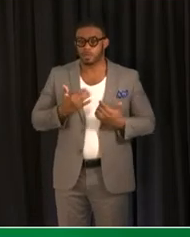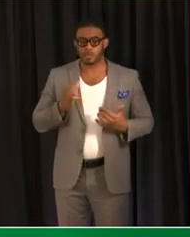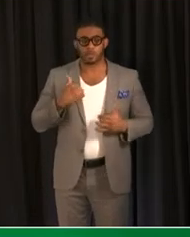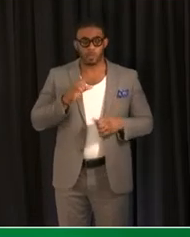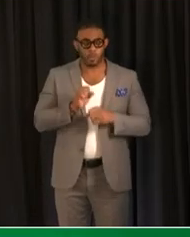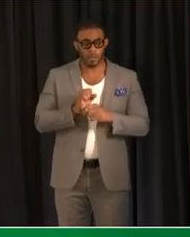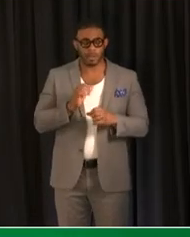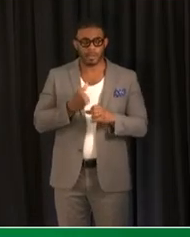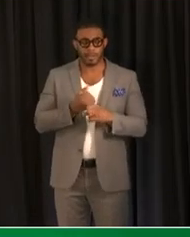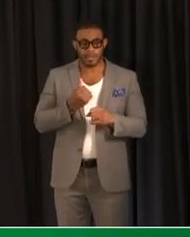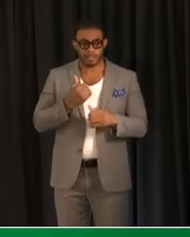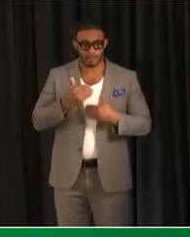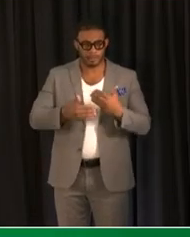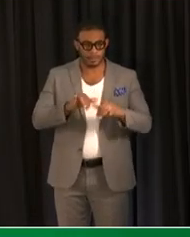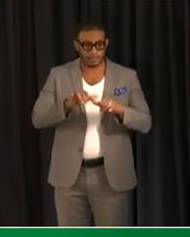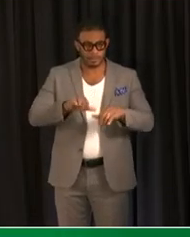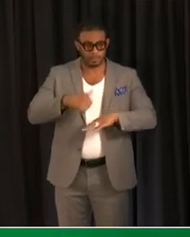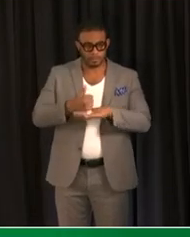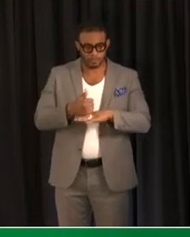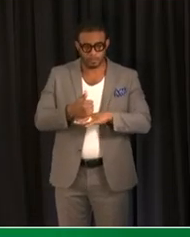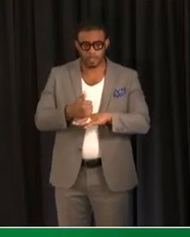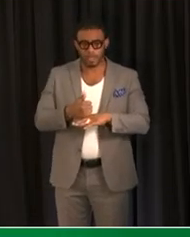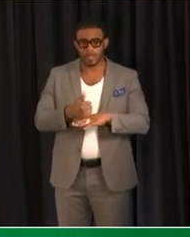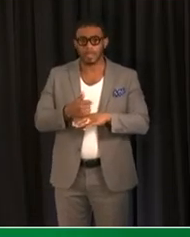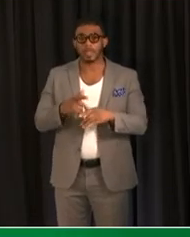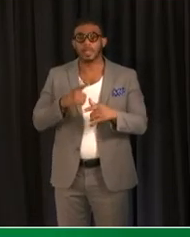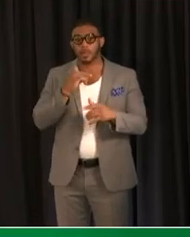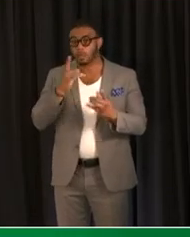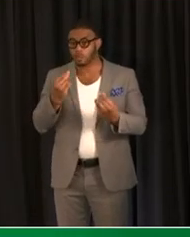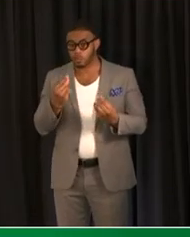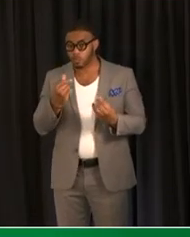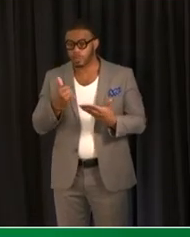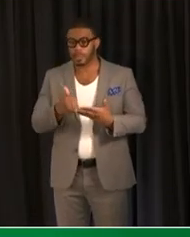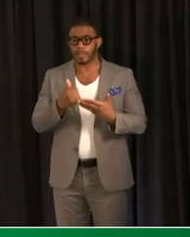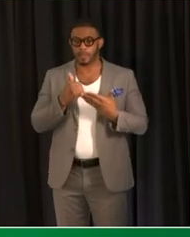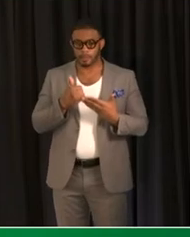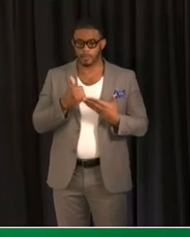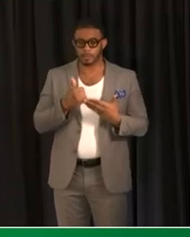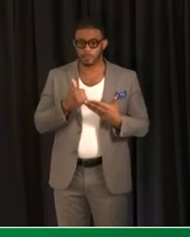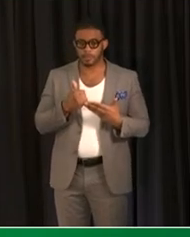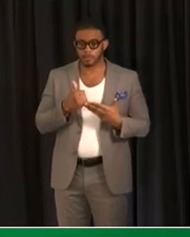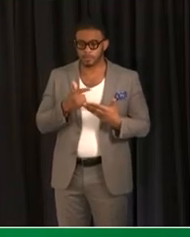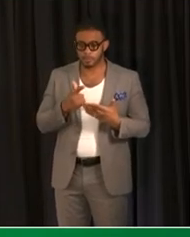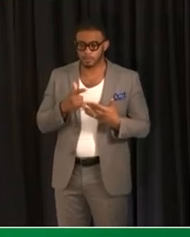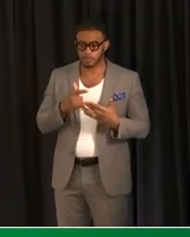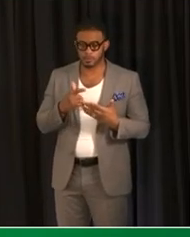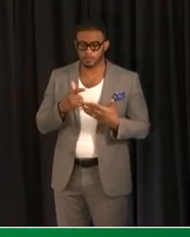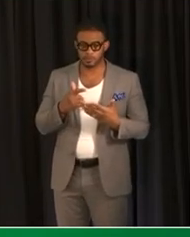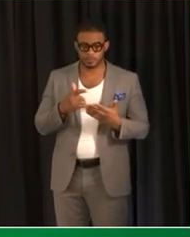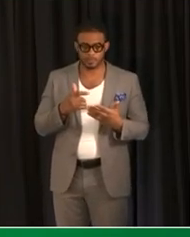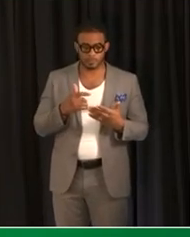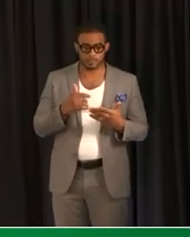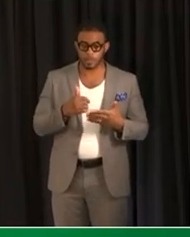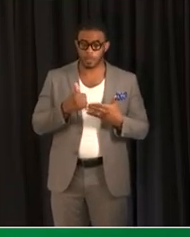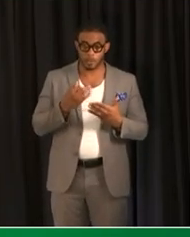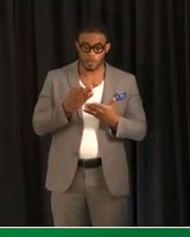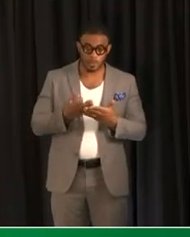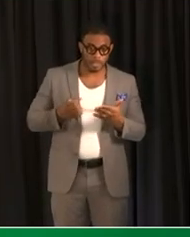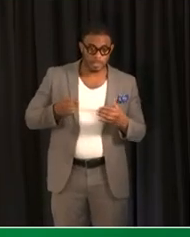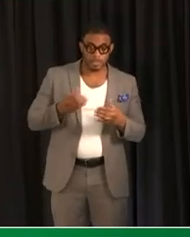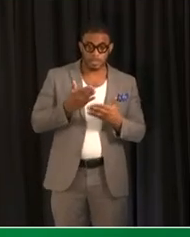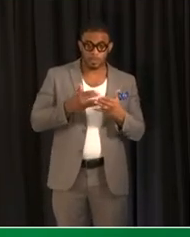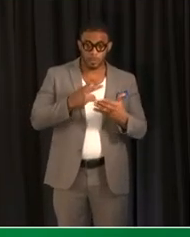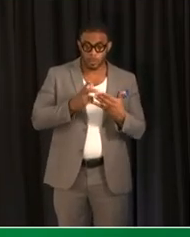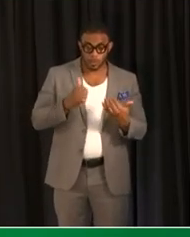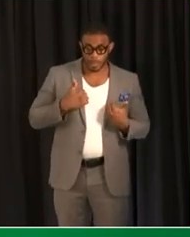resident. So we're working to get that system in place, and what that will do is help us to both help fund